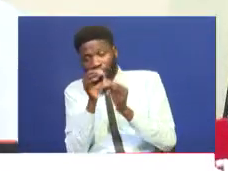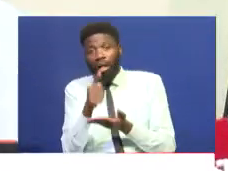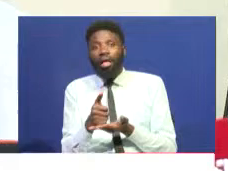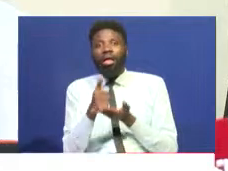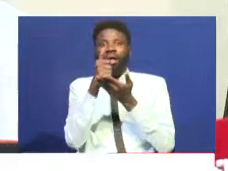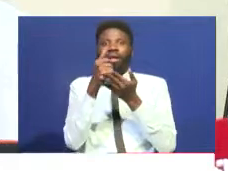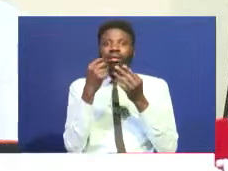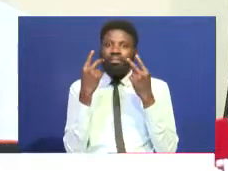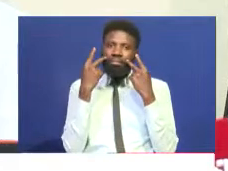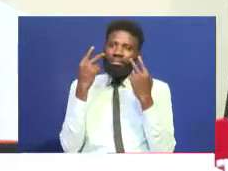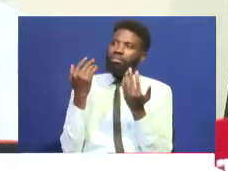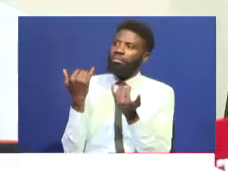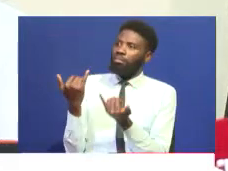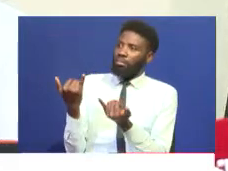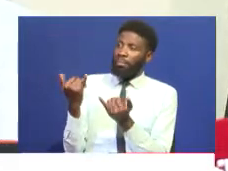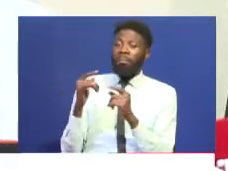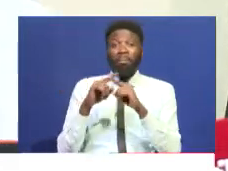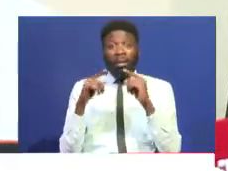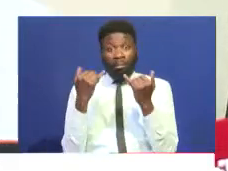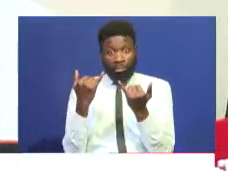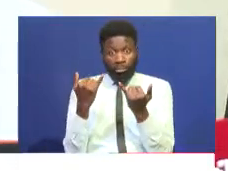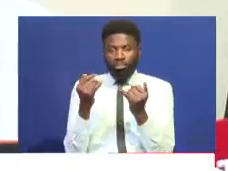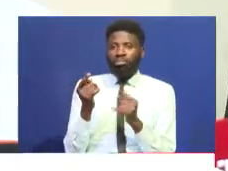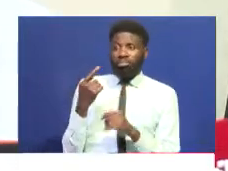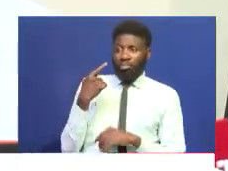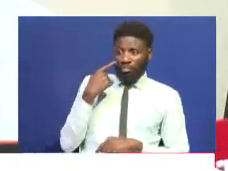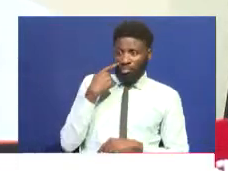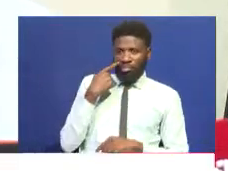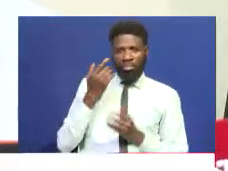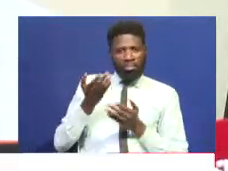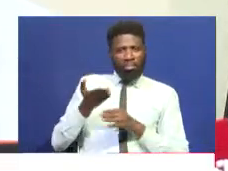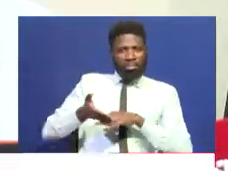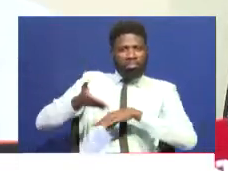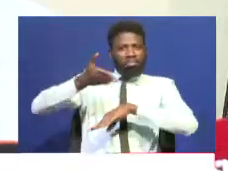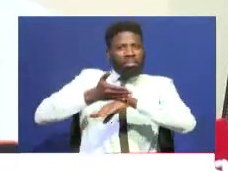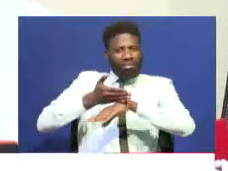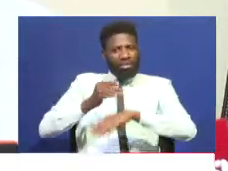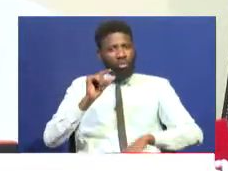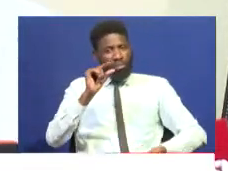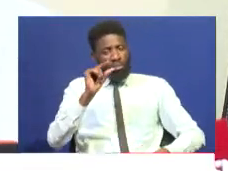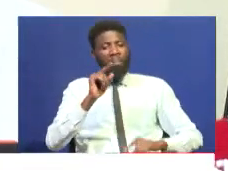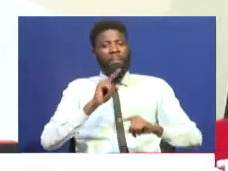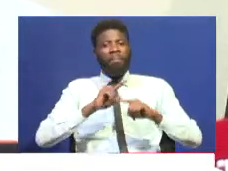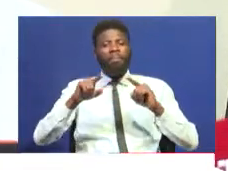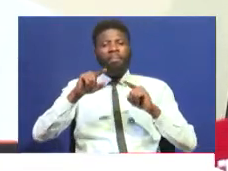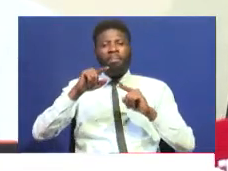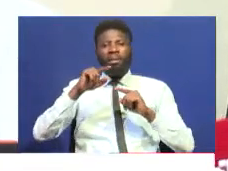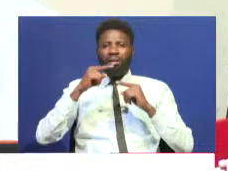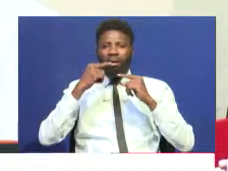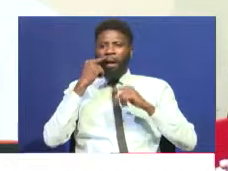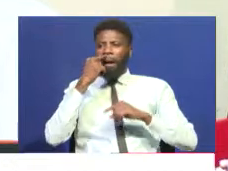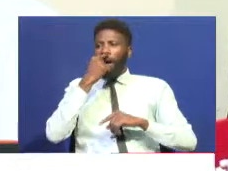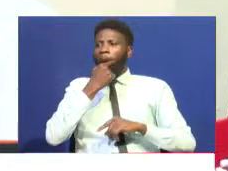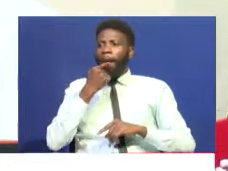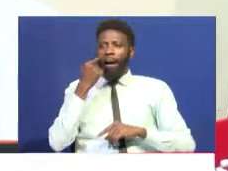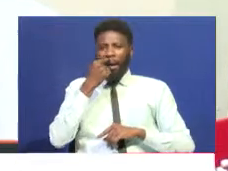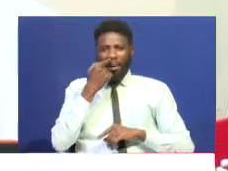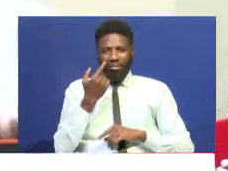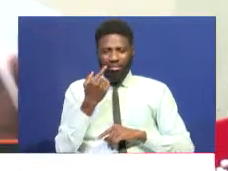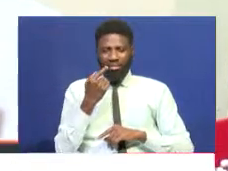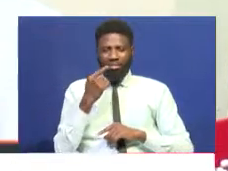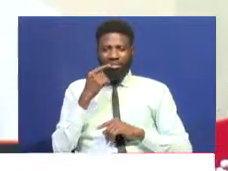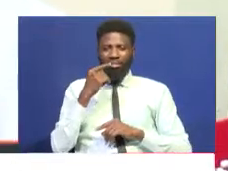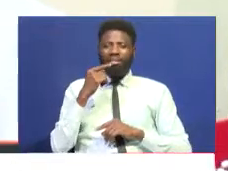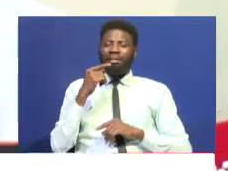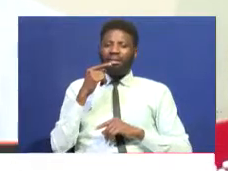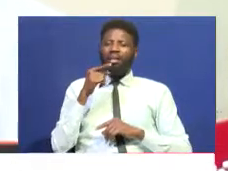now. Once he was stable at this point, the upper jaw, the roof of the mouth